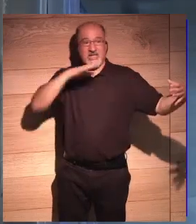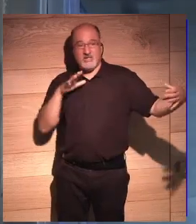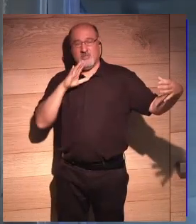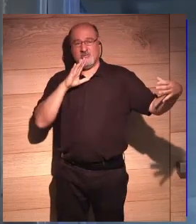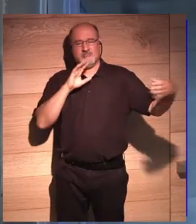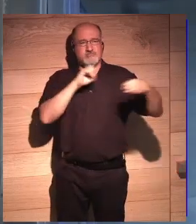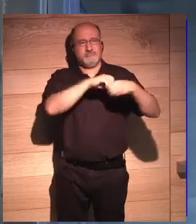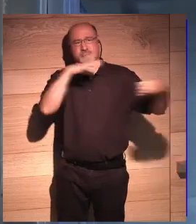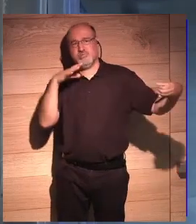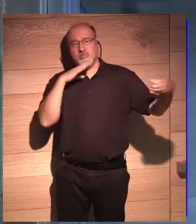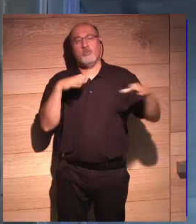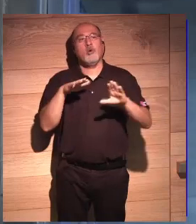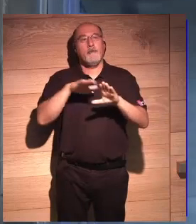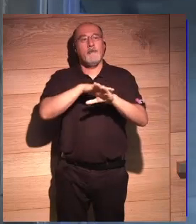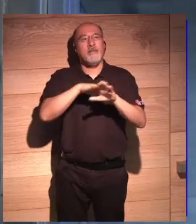do